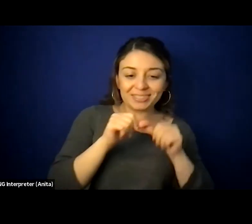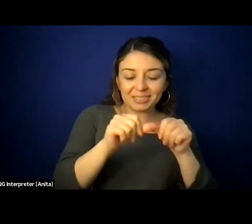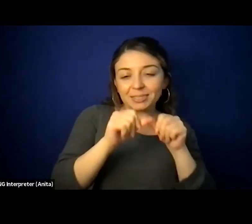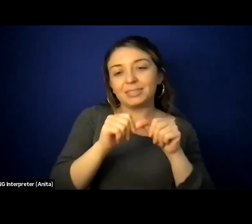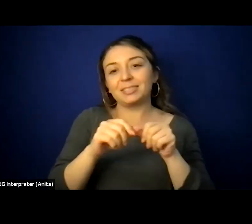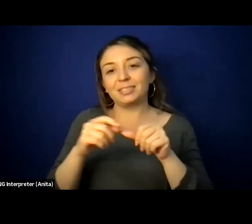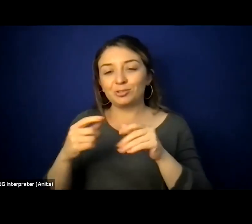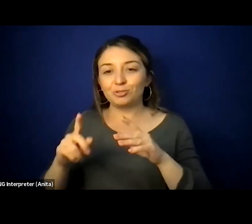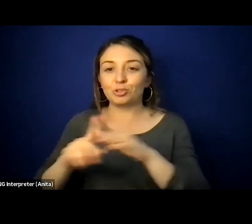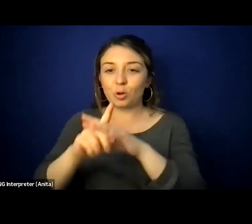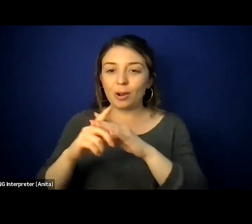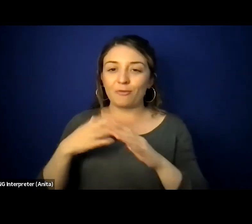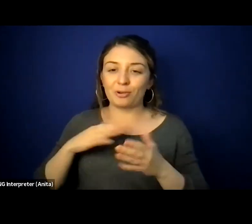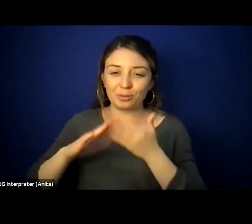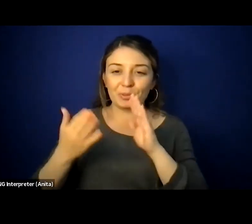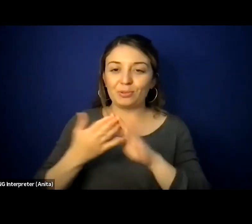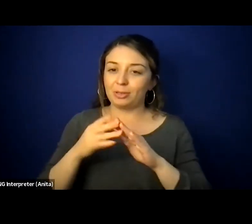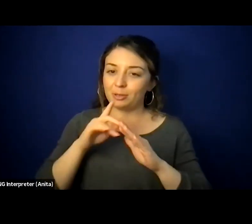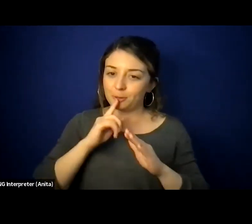show up for our communities.